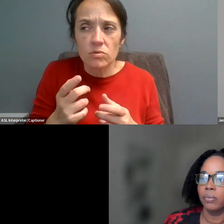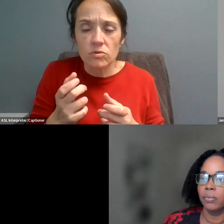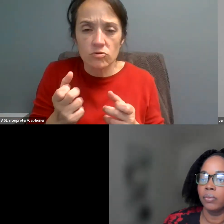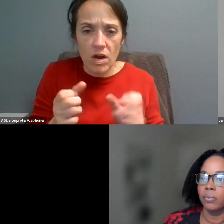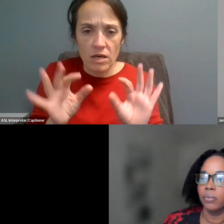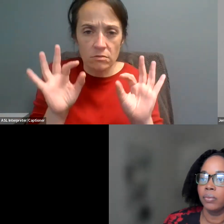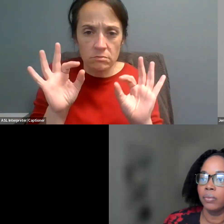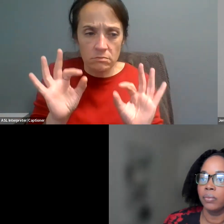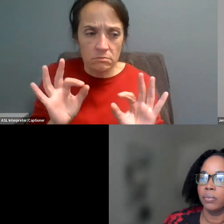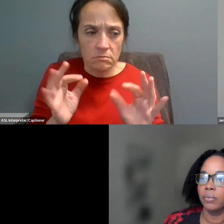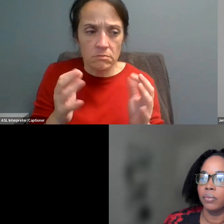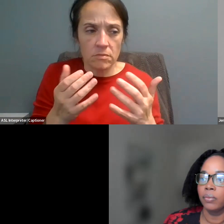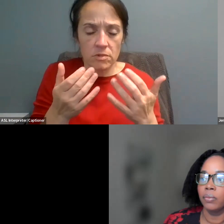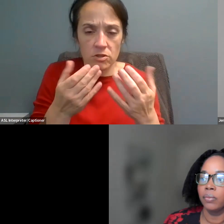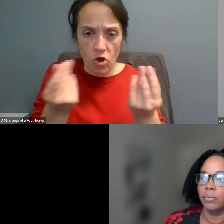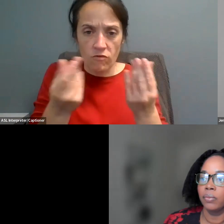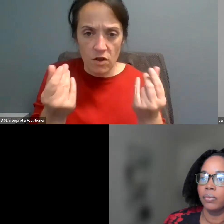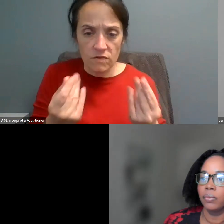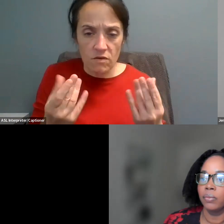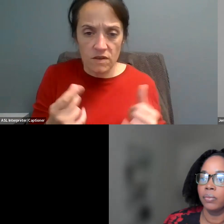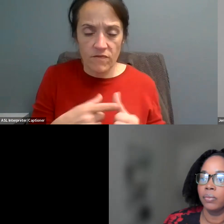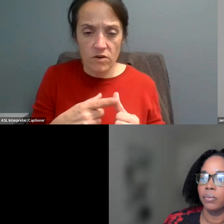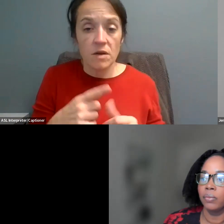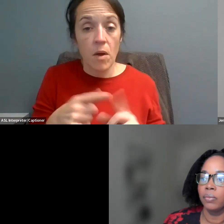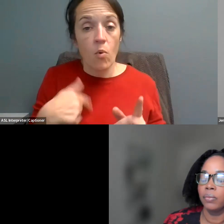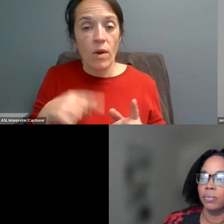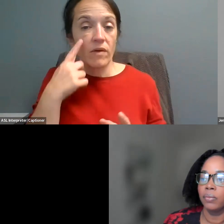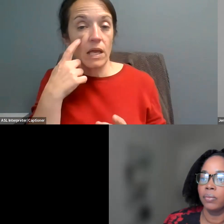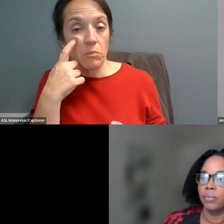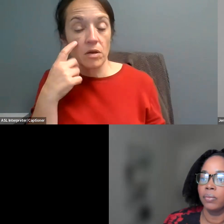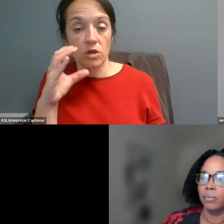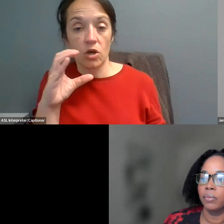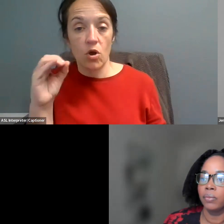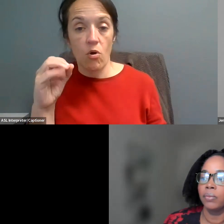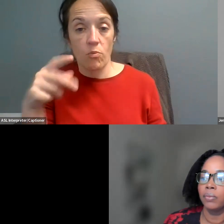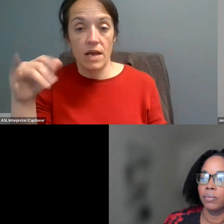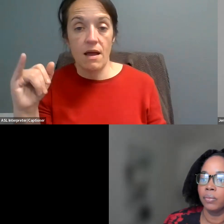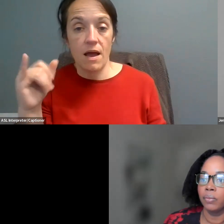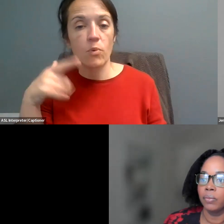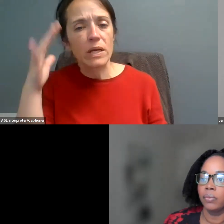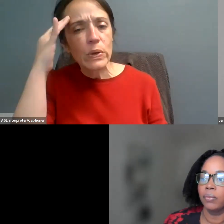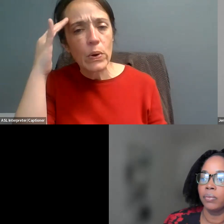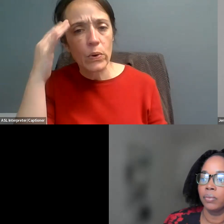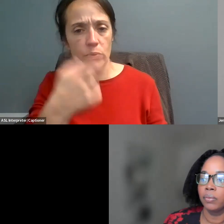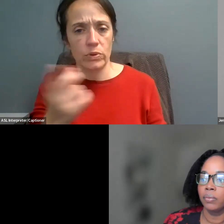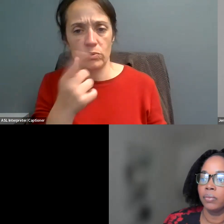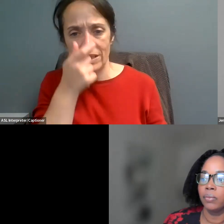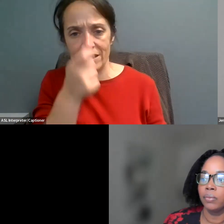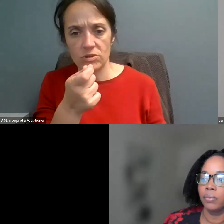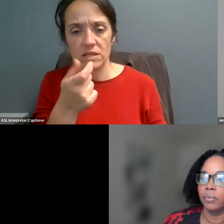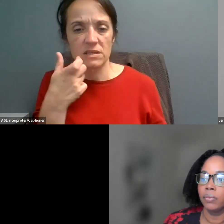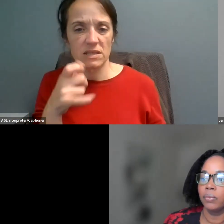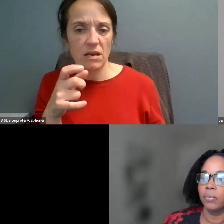been keeping track of COPI. We know that it's something that you all ask about frequently. So we haven't forgotten about it, still tracking